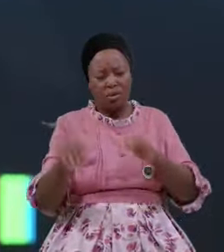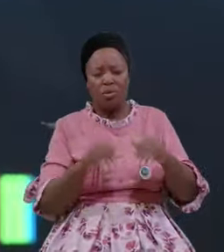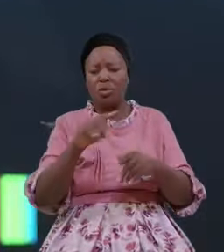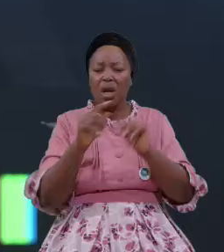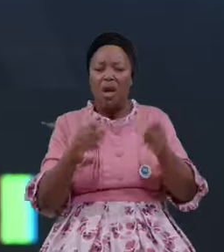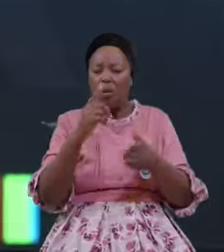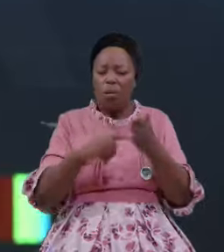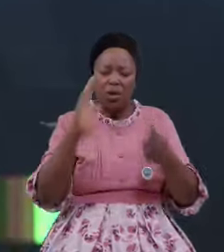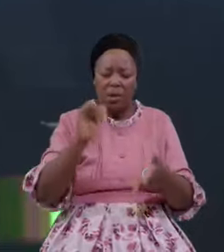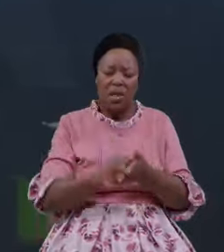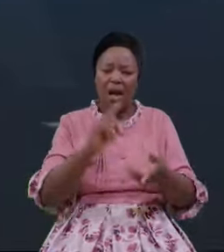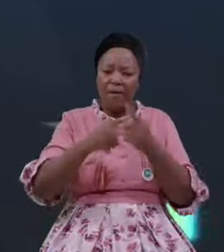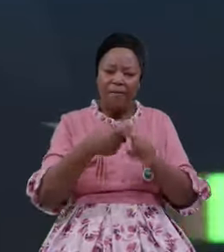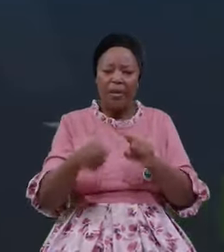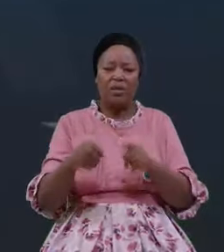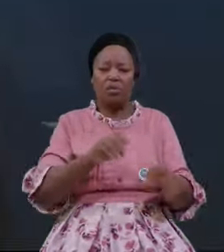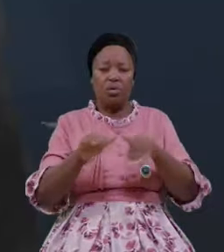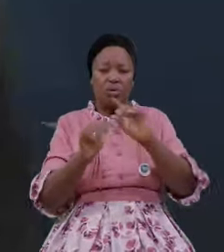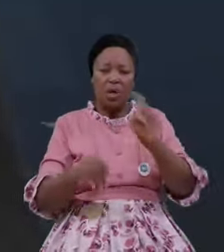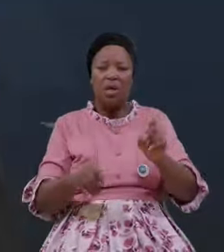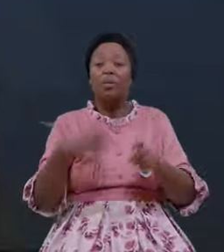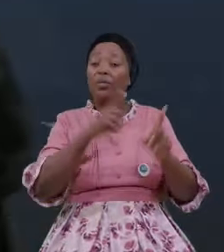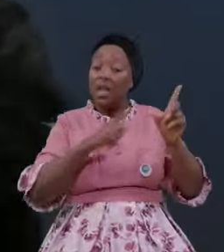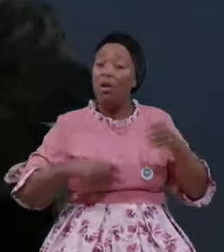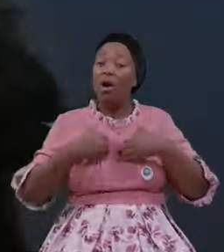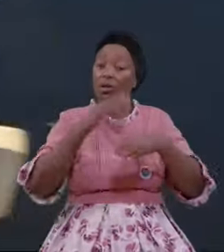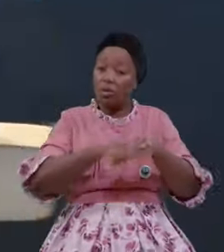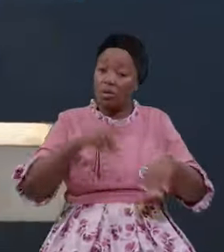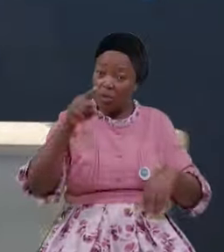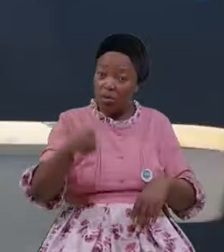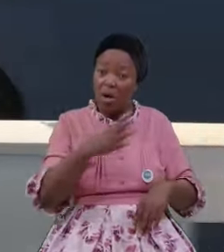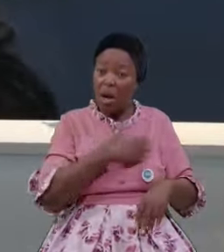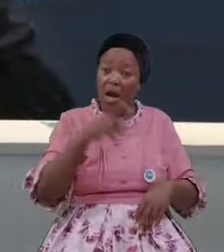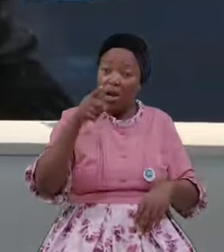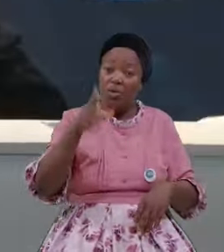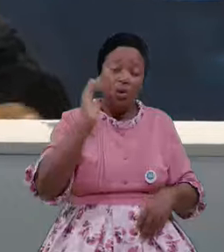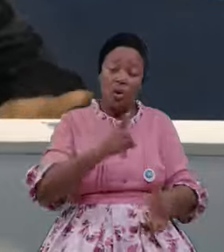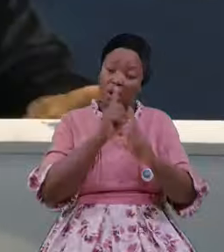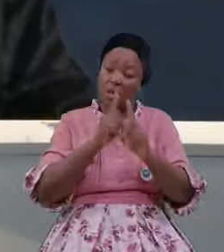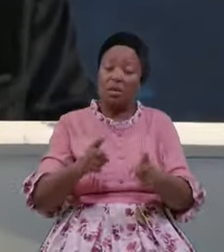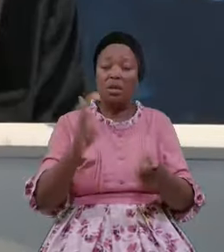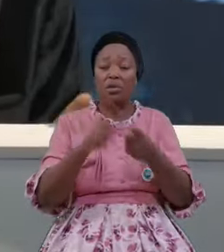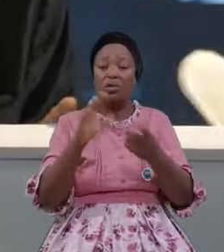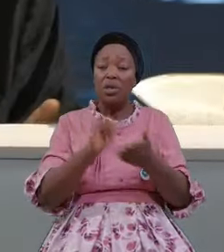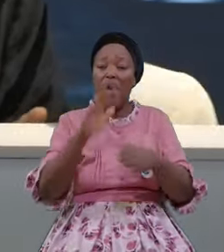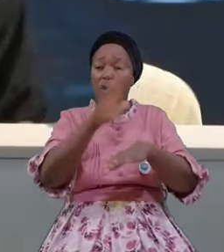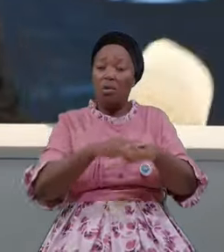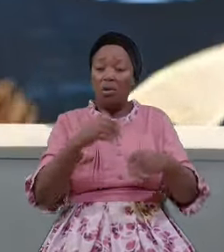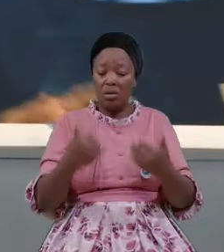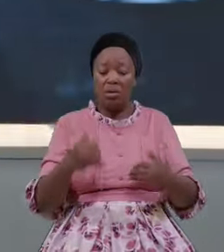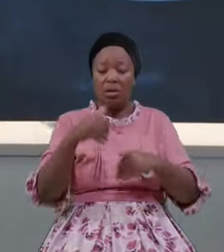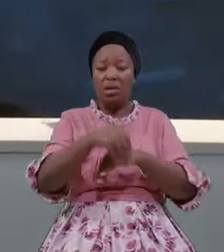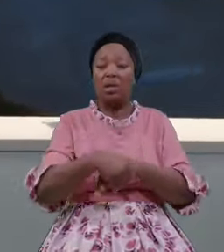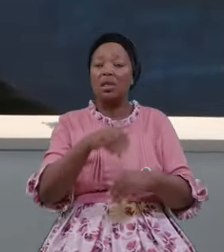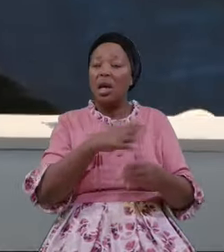do? The Lord has called you. And you are going to respond to the call. And you say, I